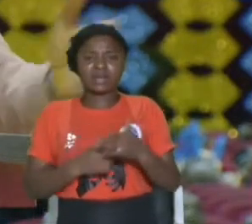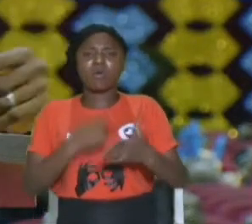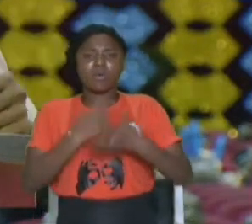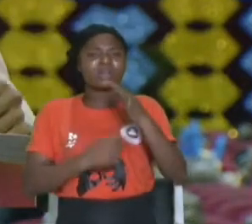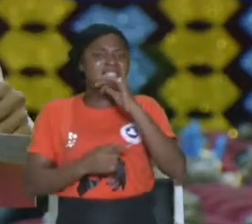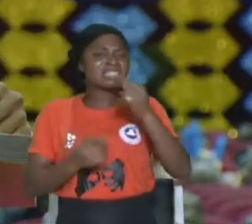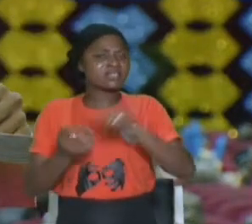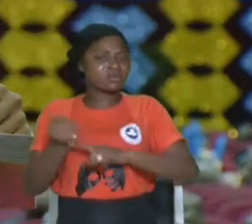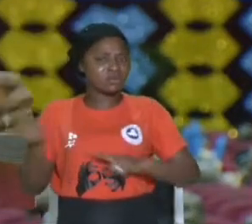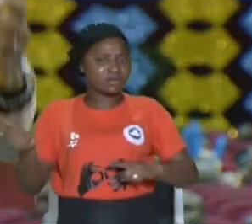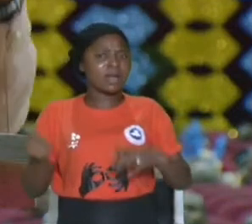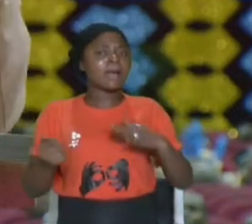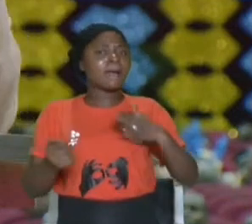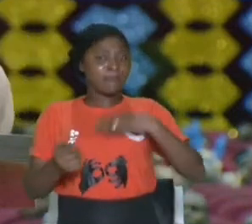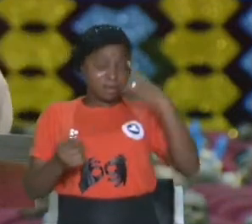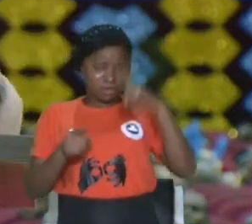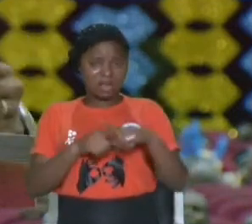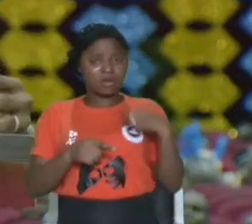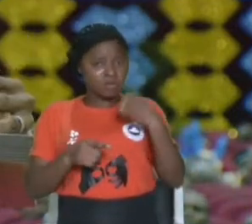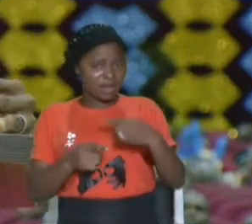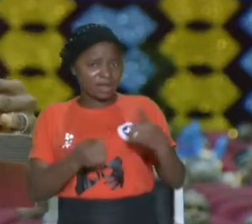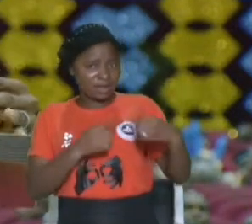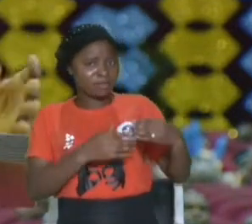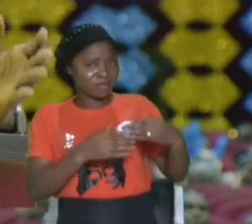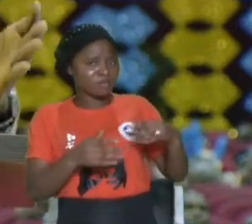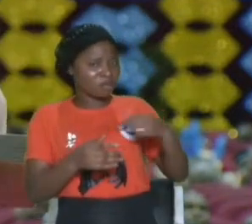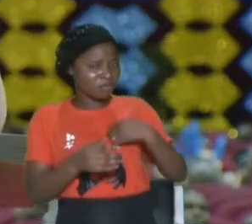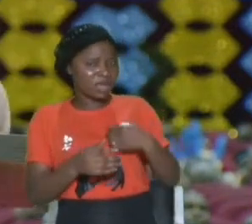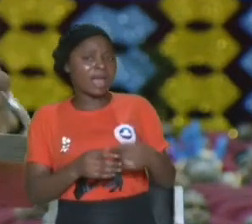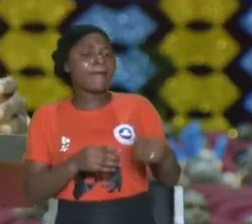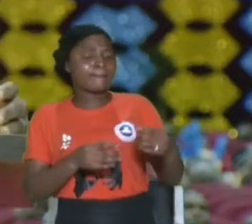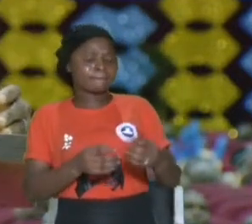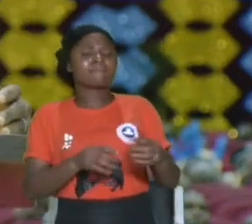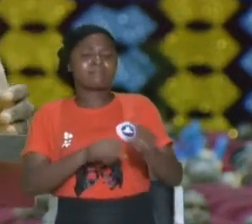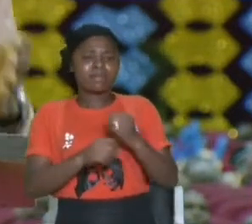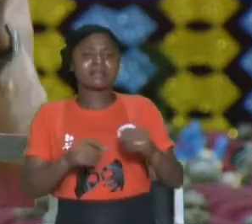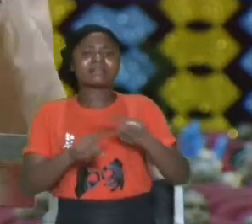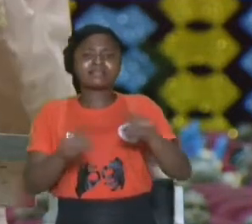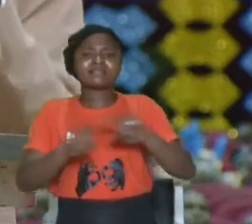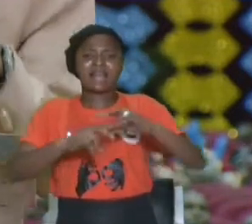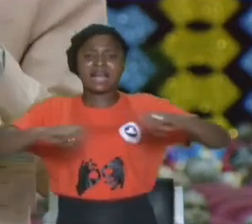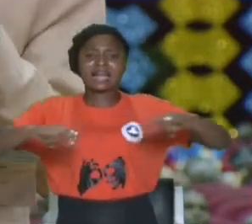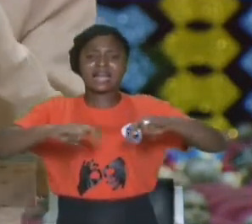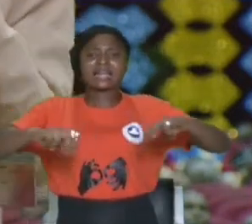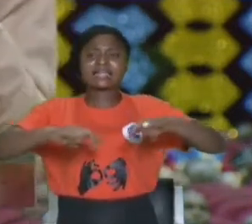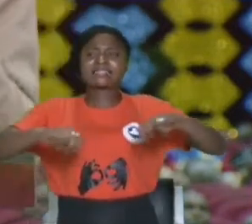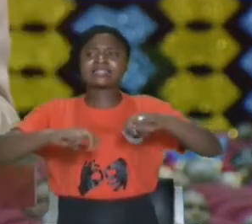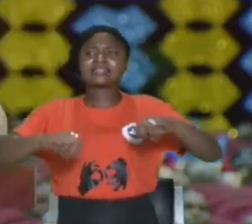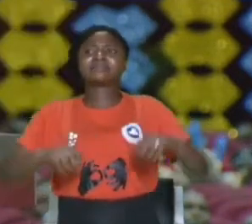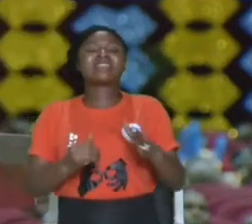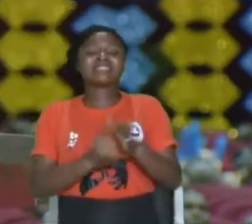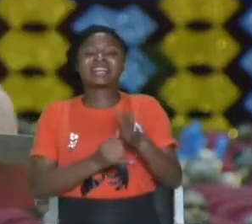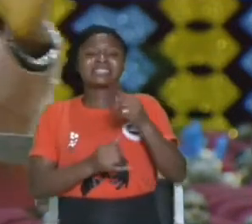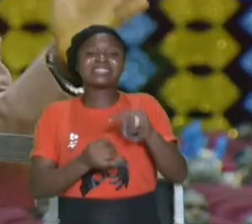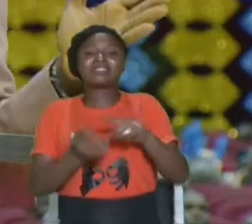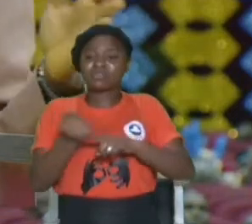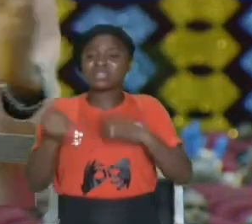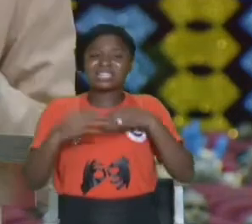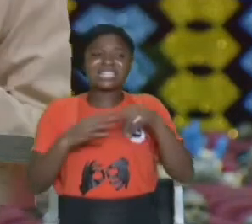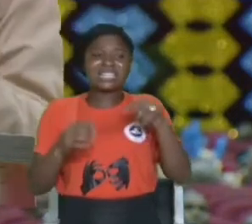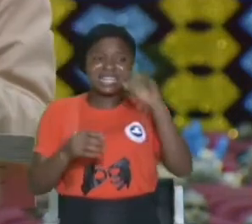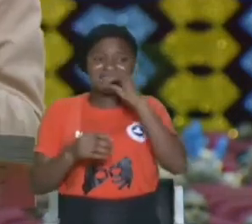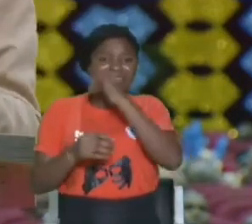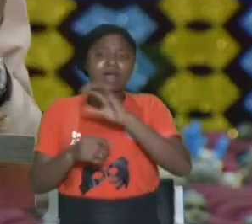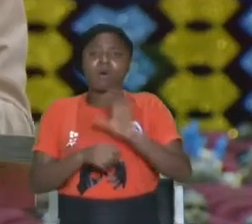My brothers who came before me had made several analyses, and I want to ride on that also. That a rod in the Israelite